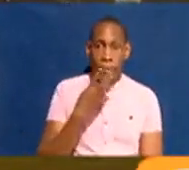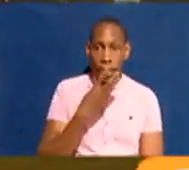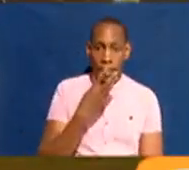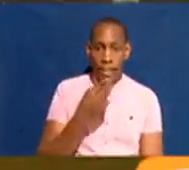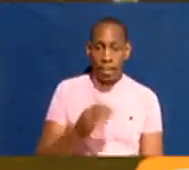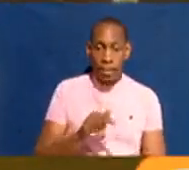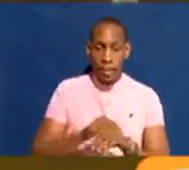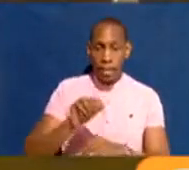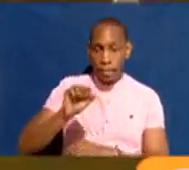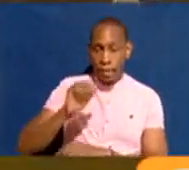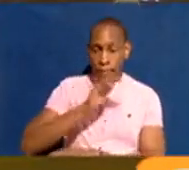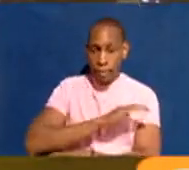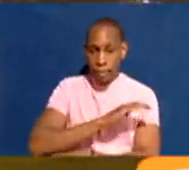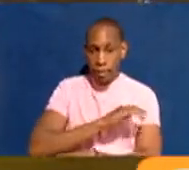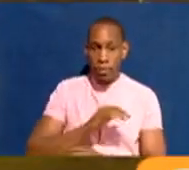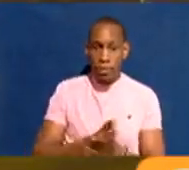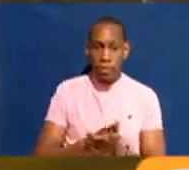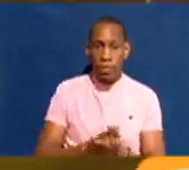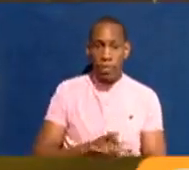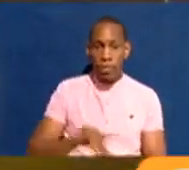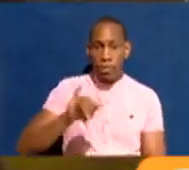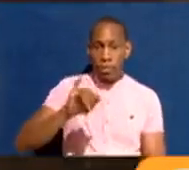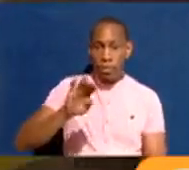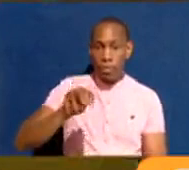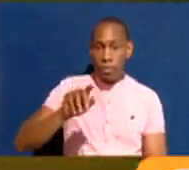from 5 p.m. at the Impala Club.